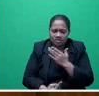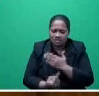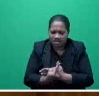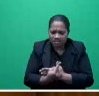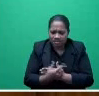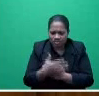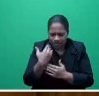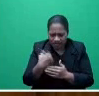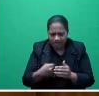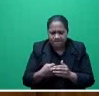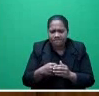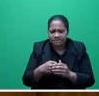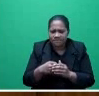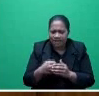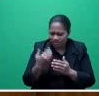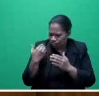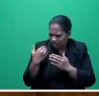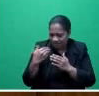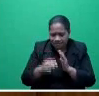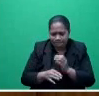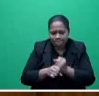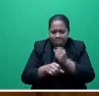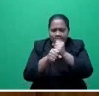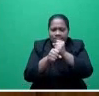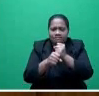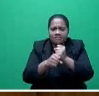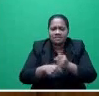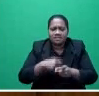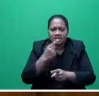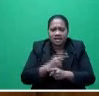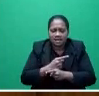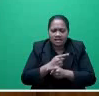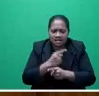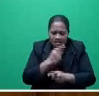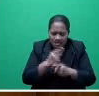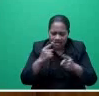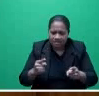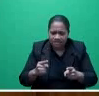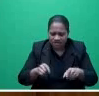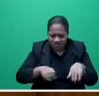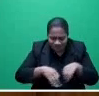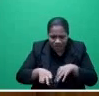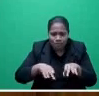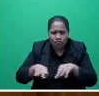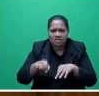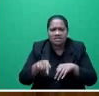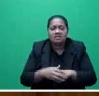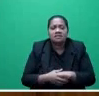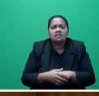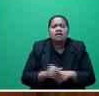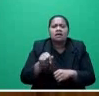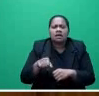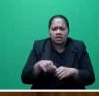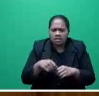context of recently updated fiscal governance framework. The enhanced framework established through